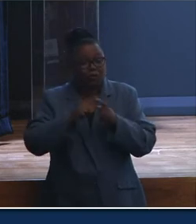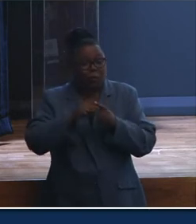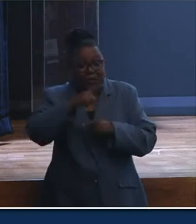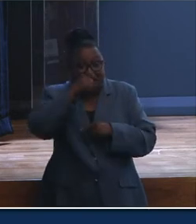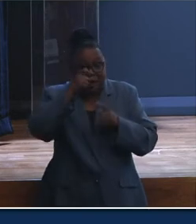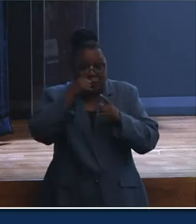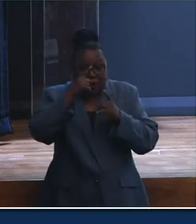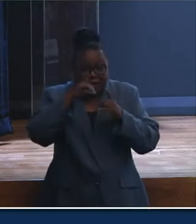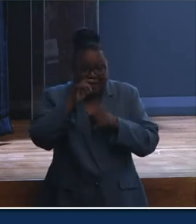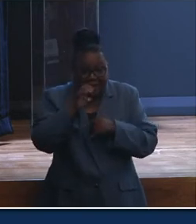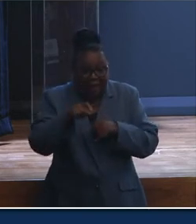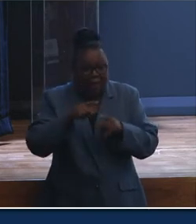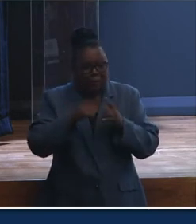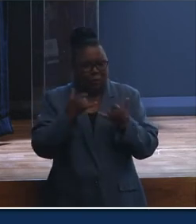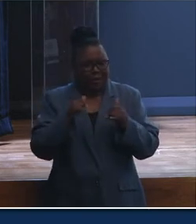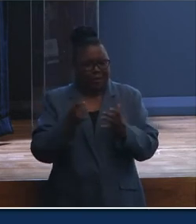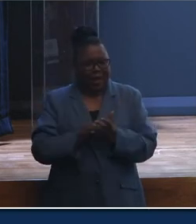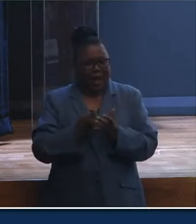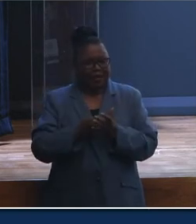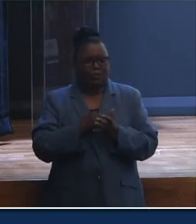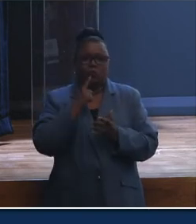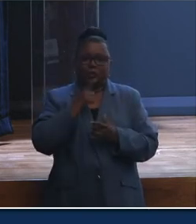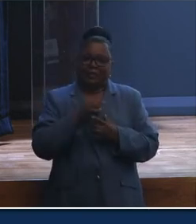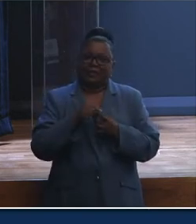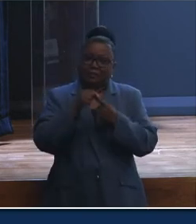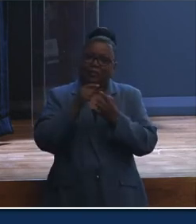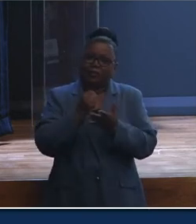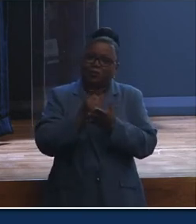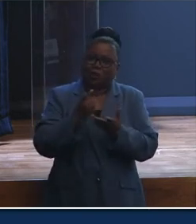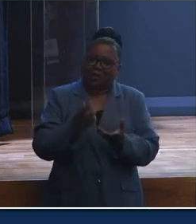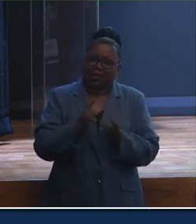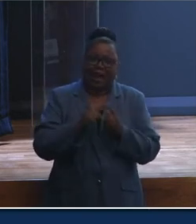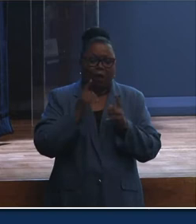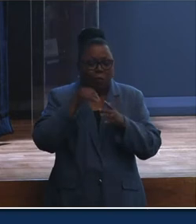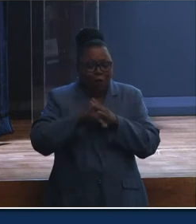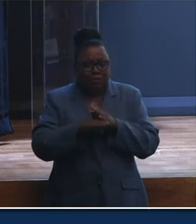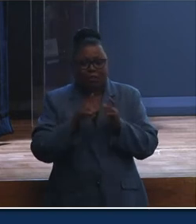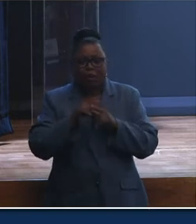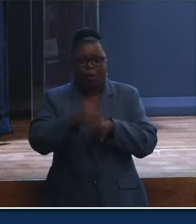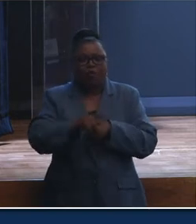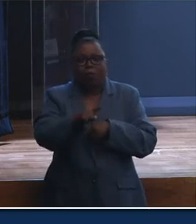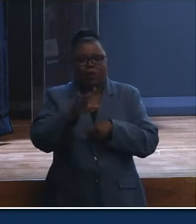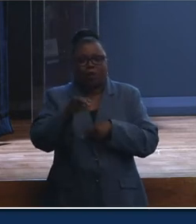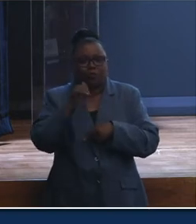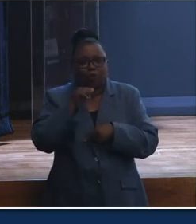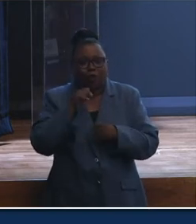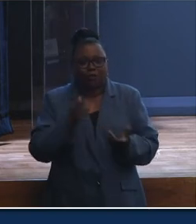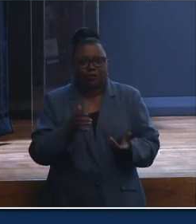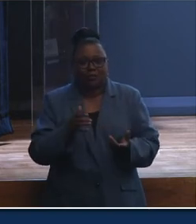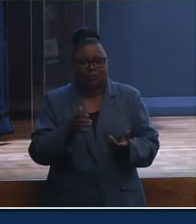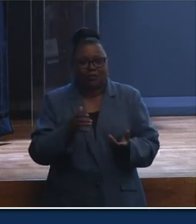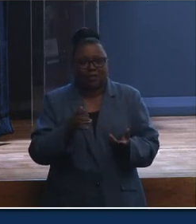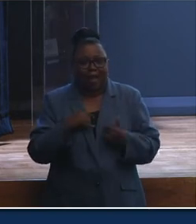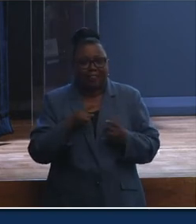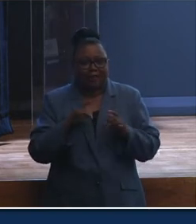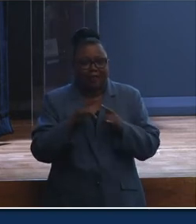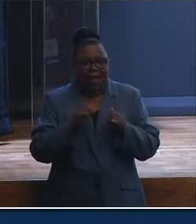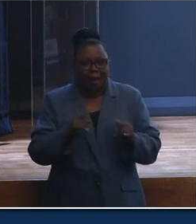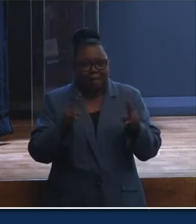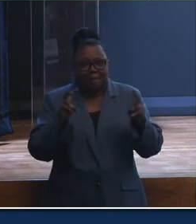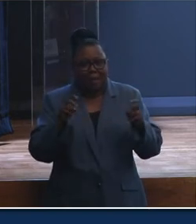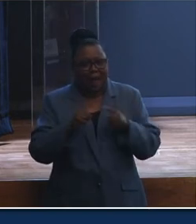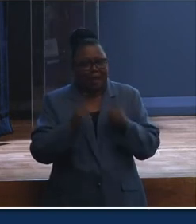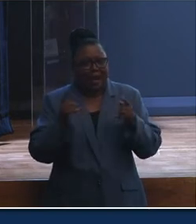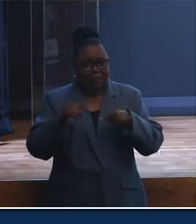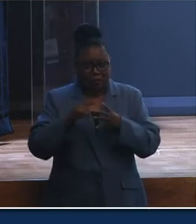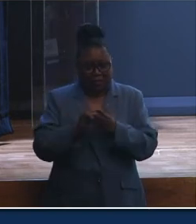summer camp to play hockey was a very special treat. And I walked in, and there were over 100 girls at this camp. And